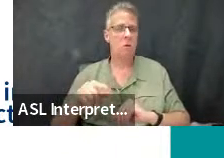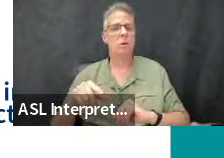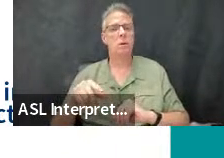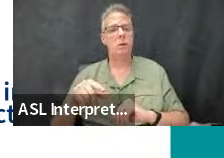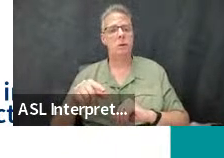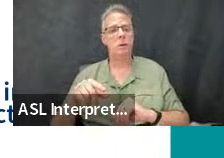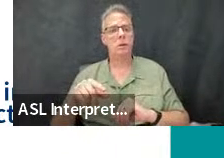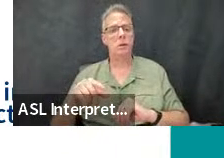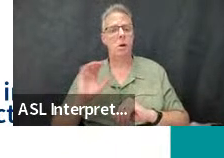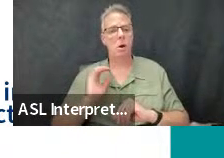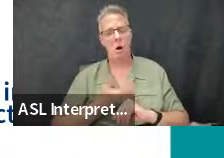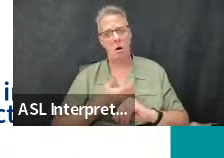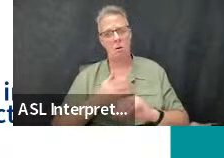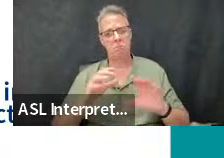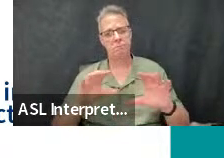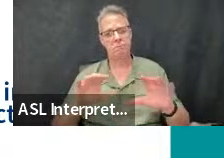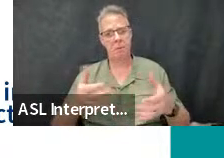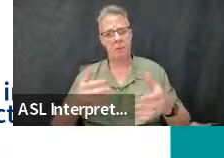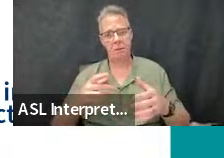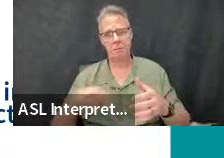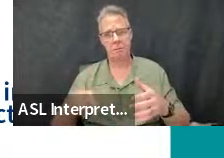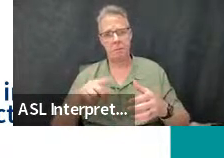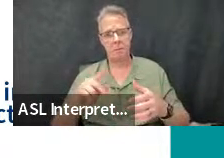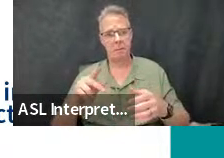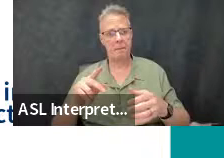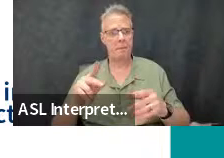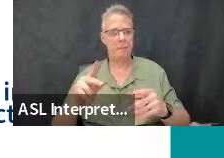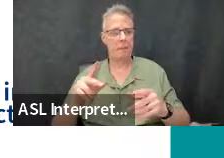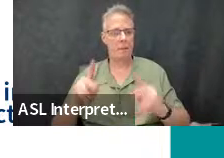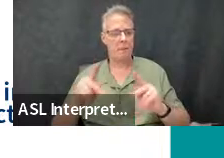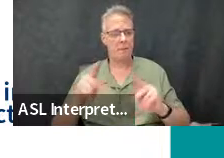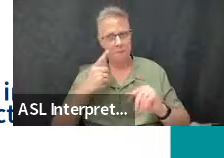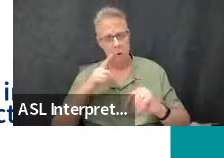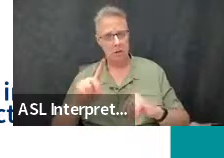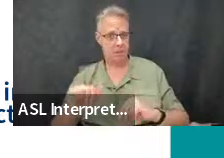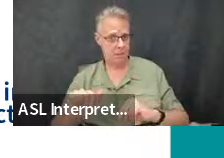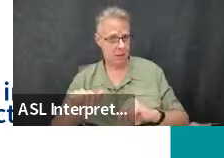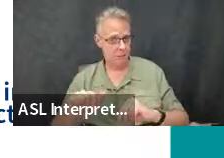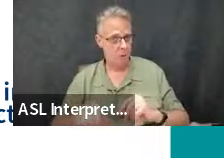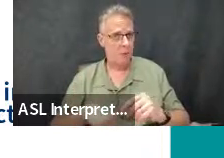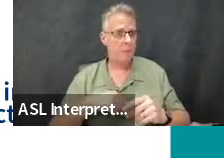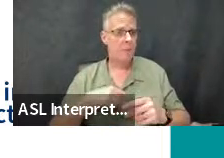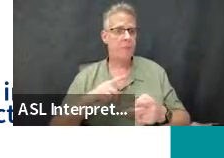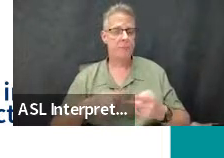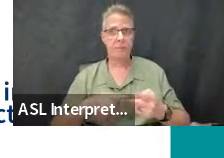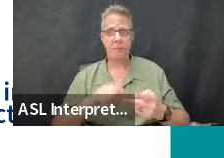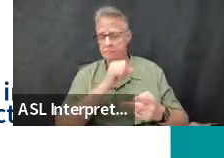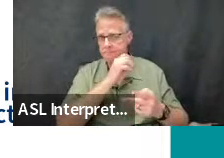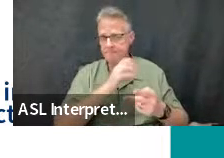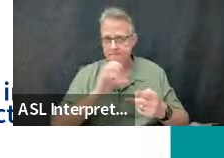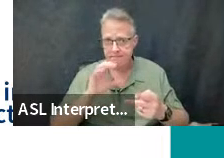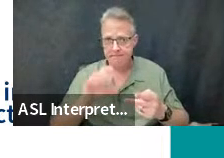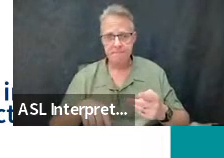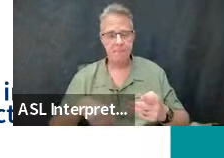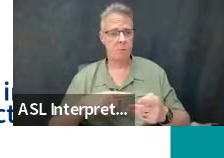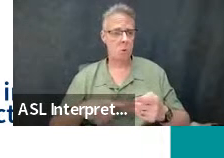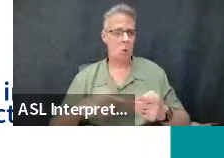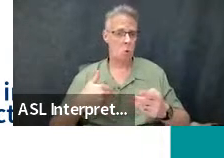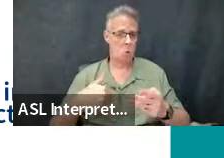our populations of disabled persons, elder persons,